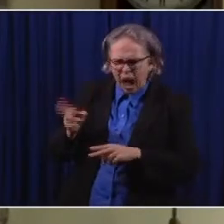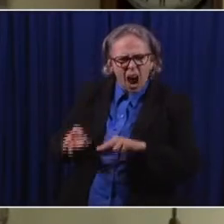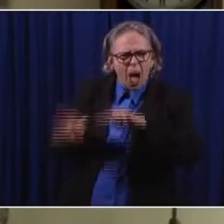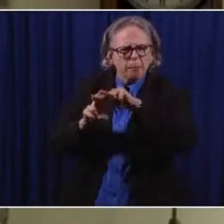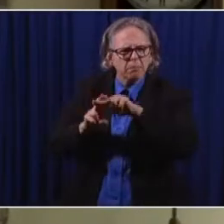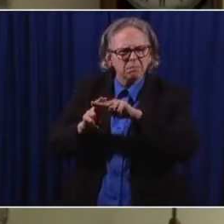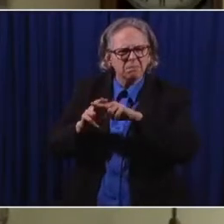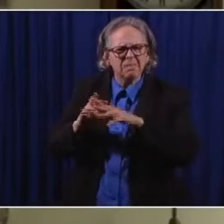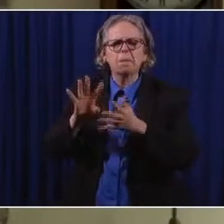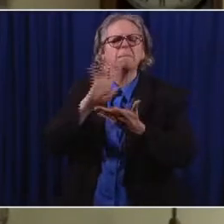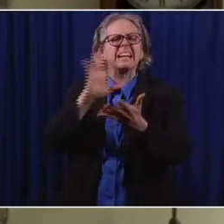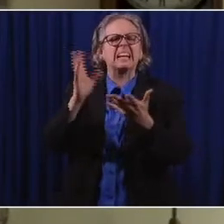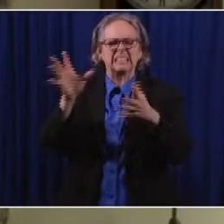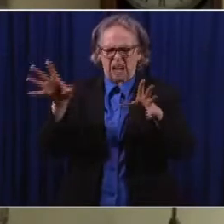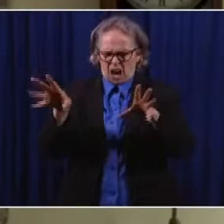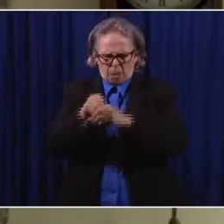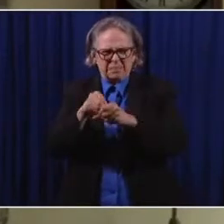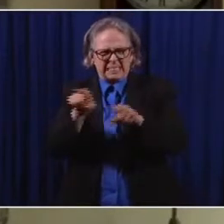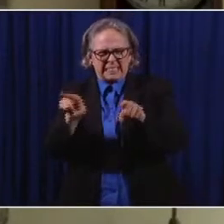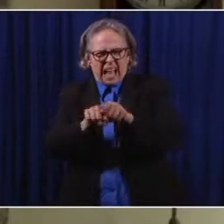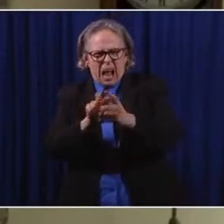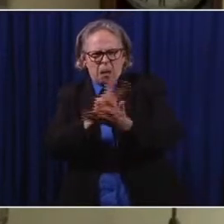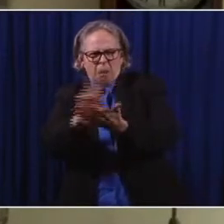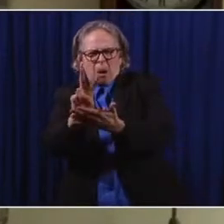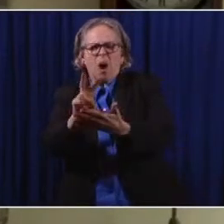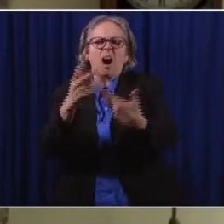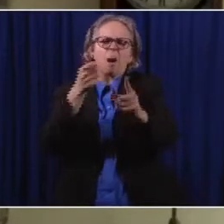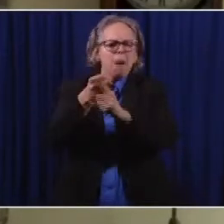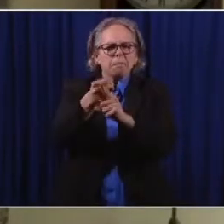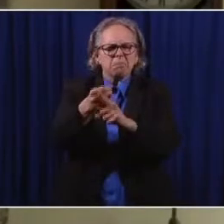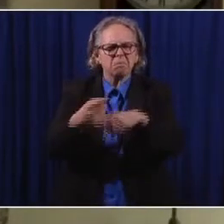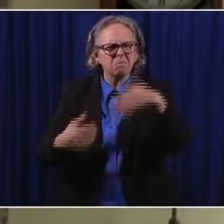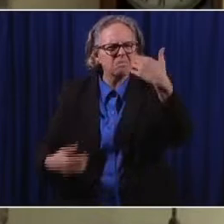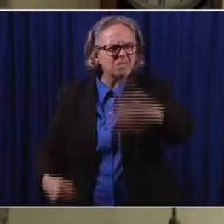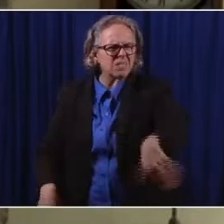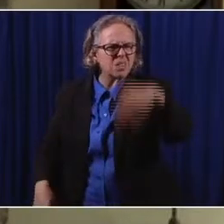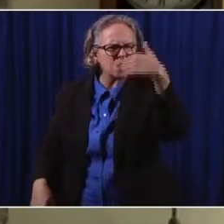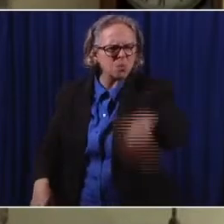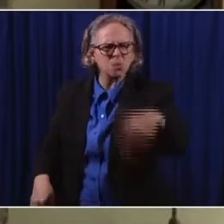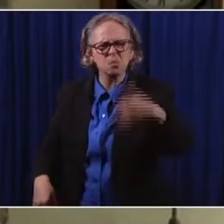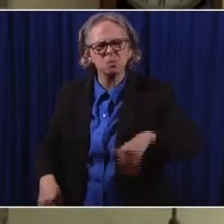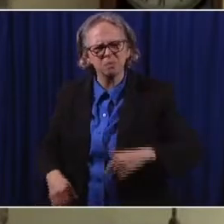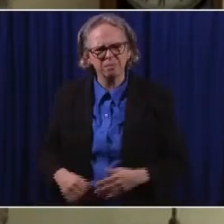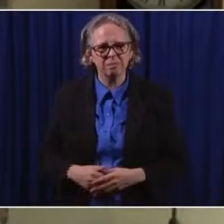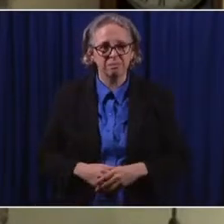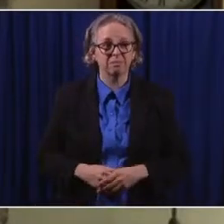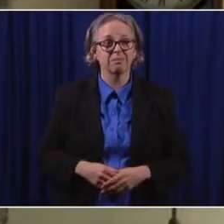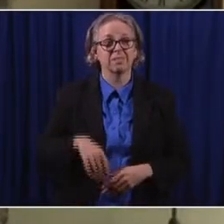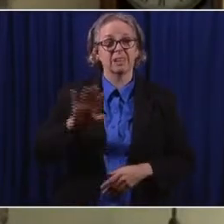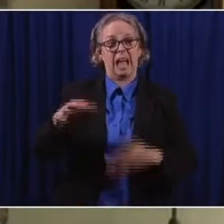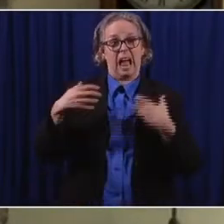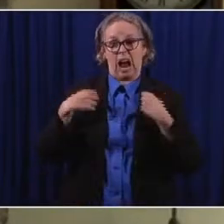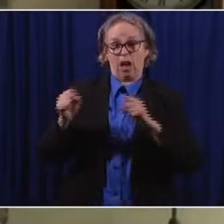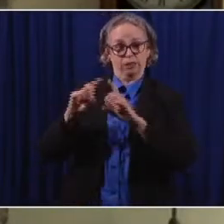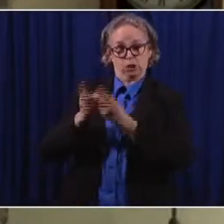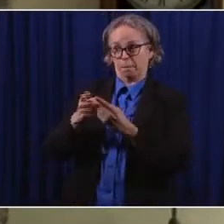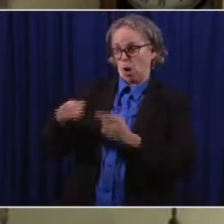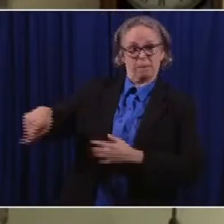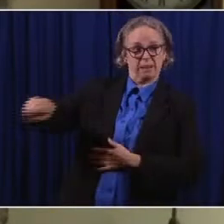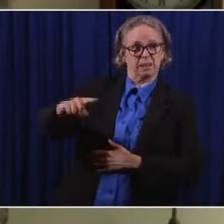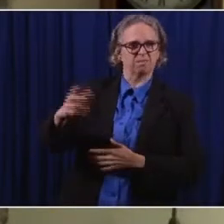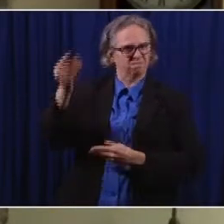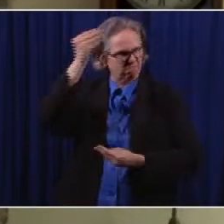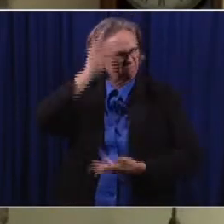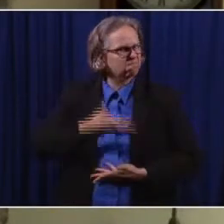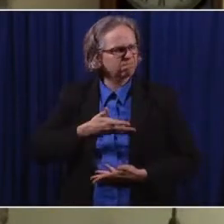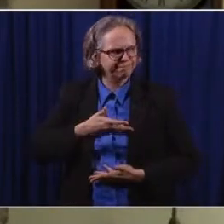bam, moved right up in the last 2 weeks. Health department officials in Harrison County tell us about half of the